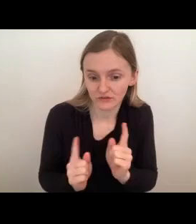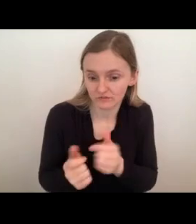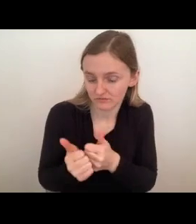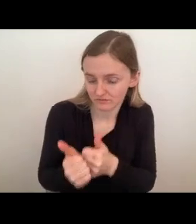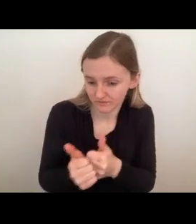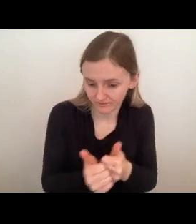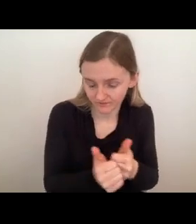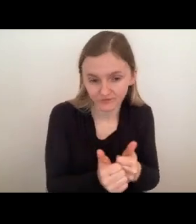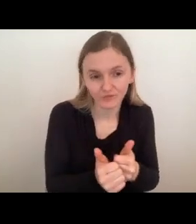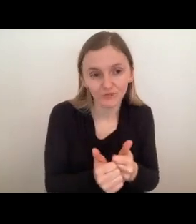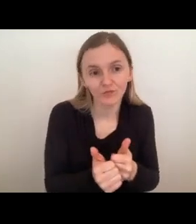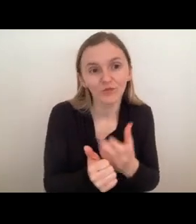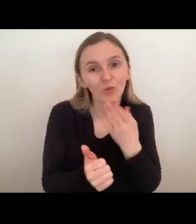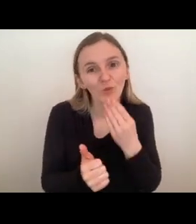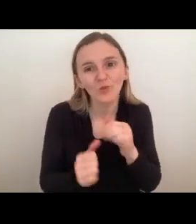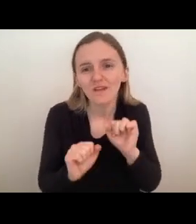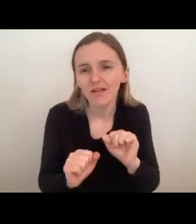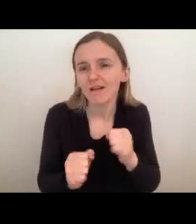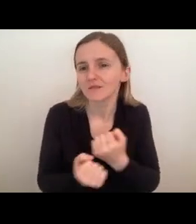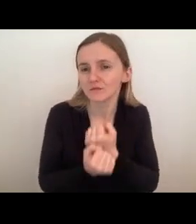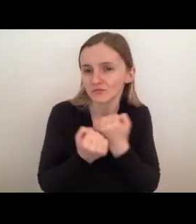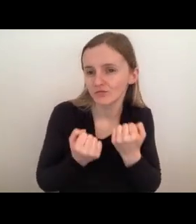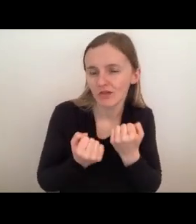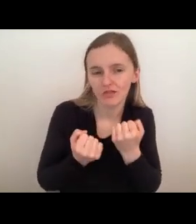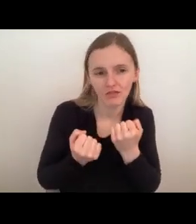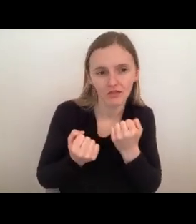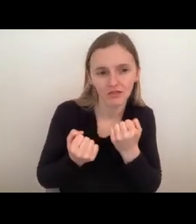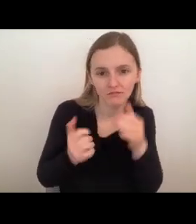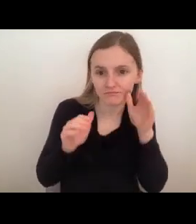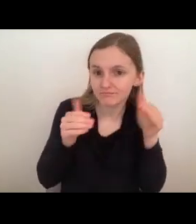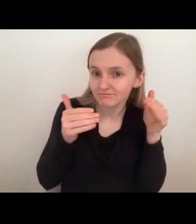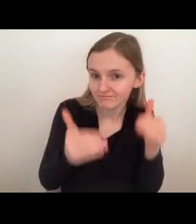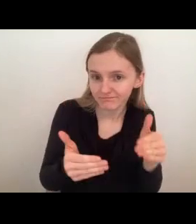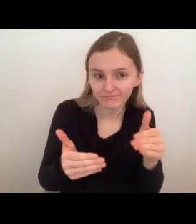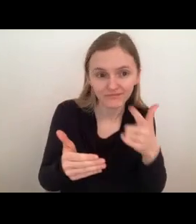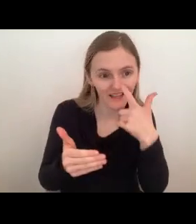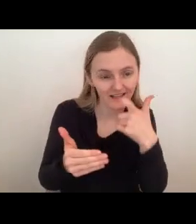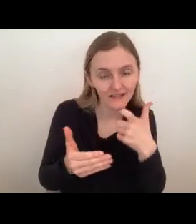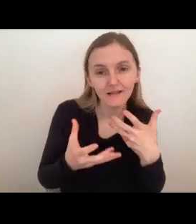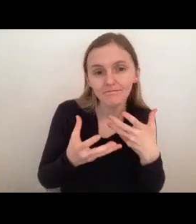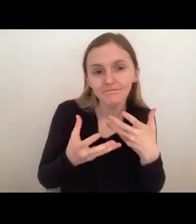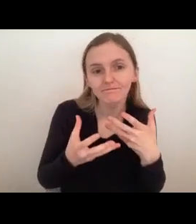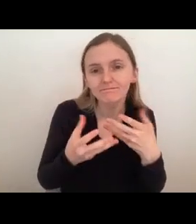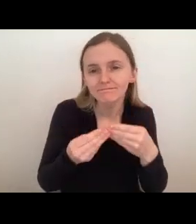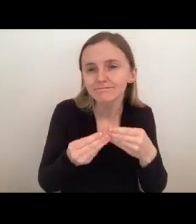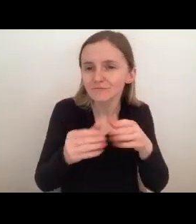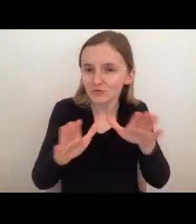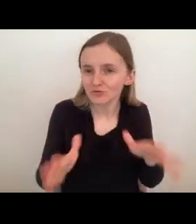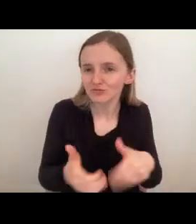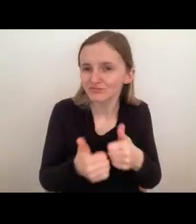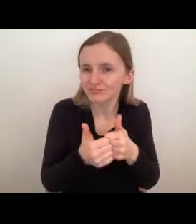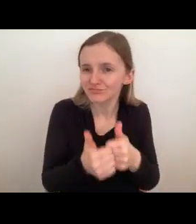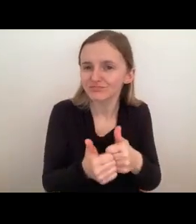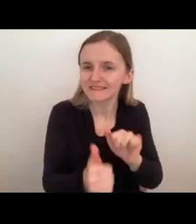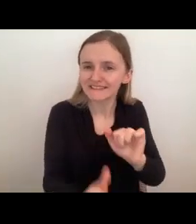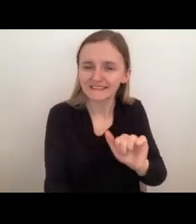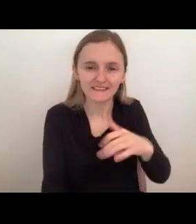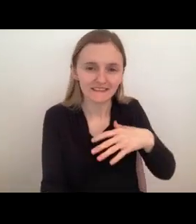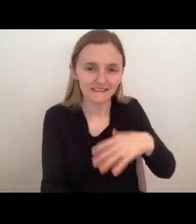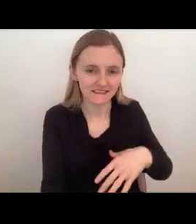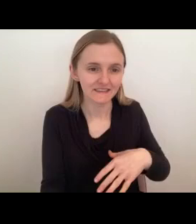using those strengths, and we can focus on those strengths to meet our young people's support needs and to help them,